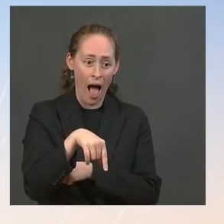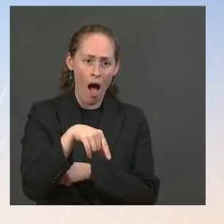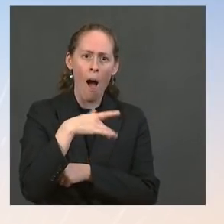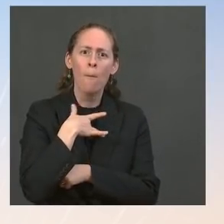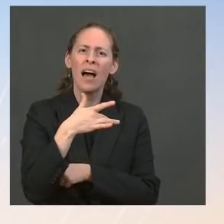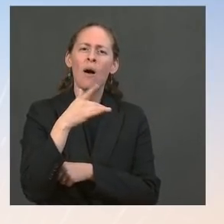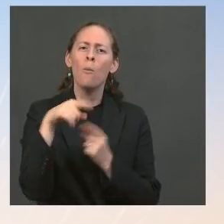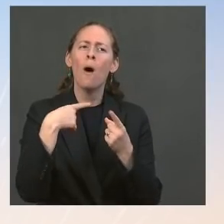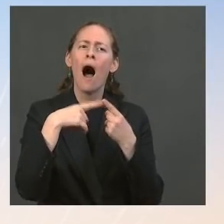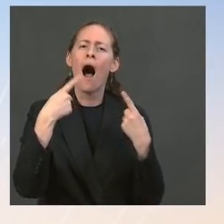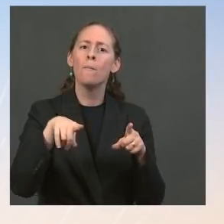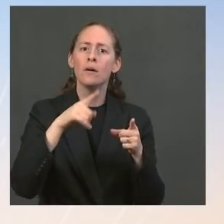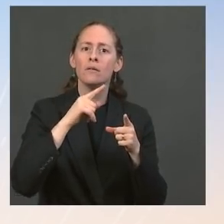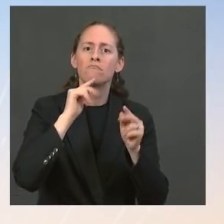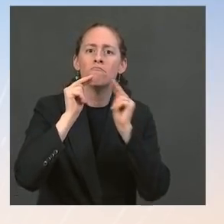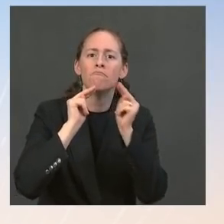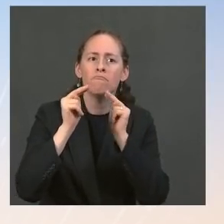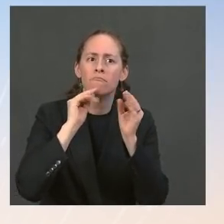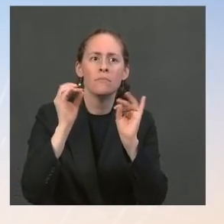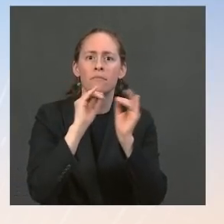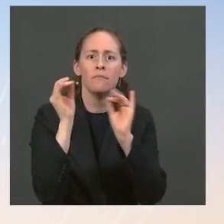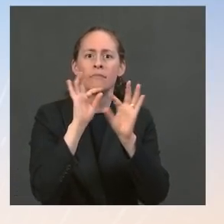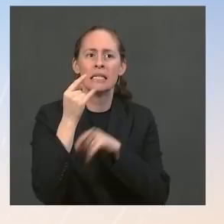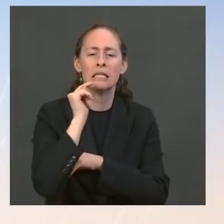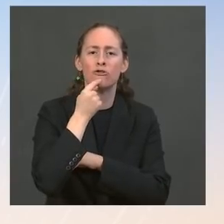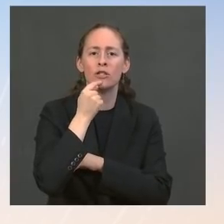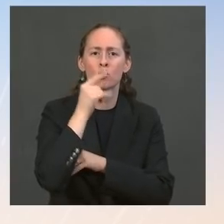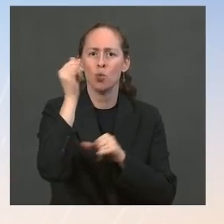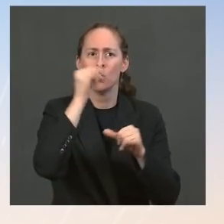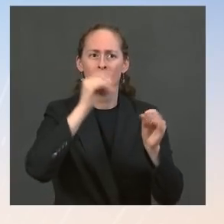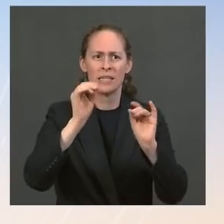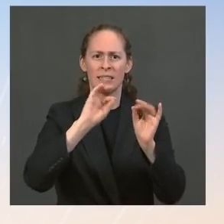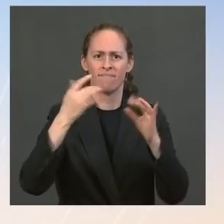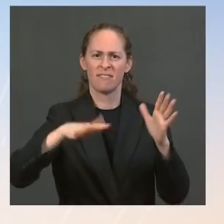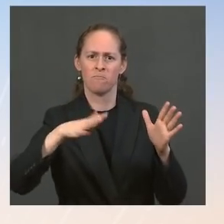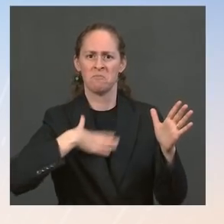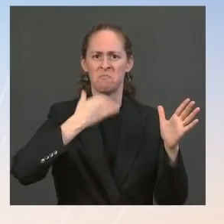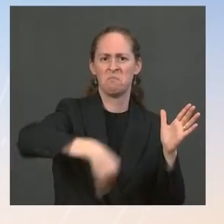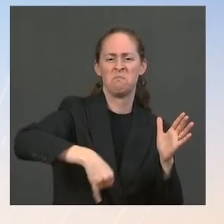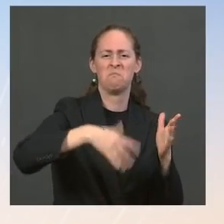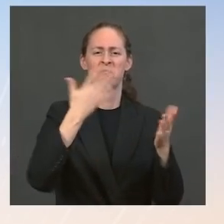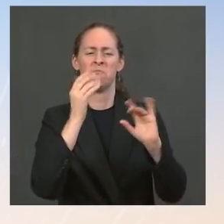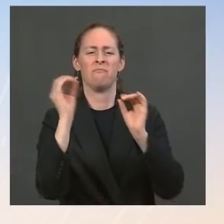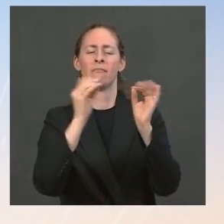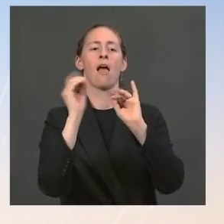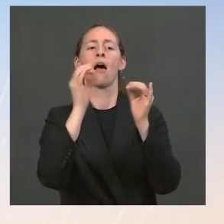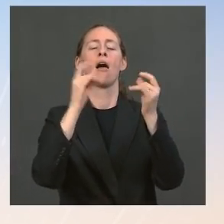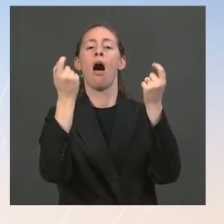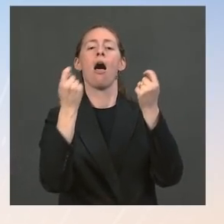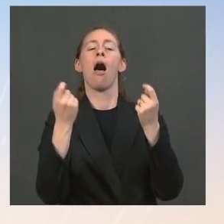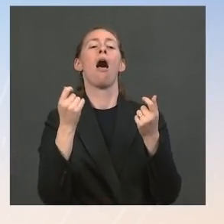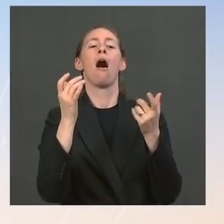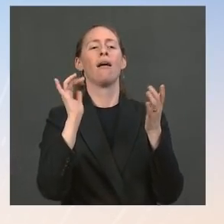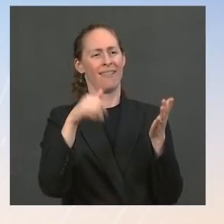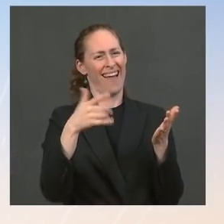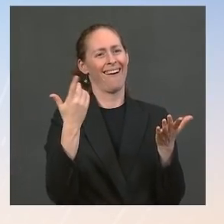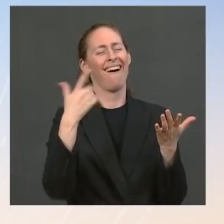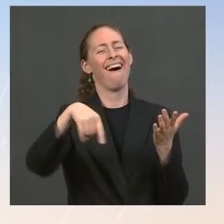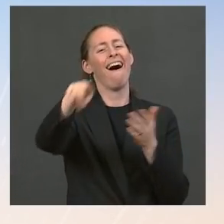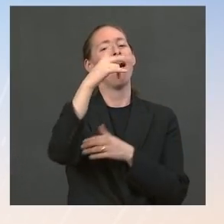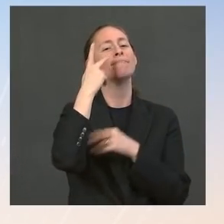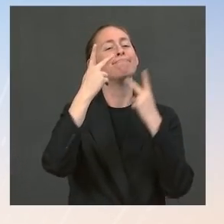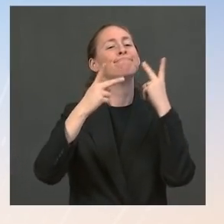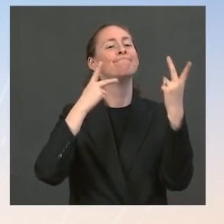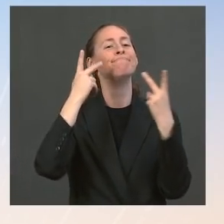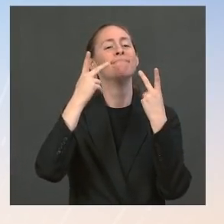get serious. That's when people start putting down bottom lines of where they stand. You've seen some people do that publicly. A lot more of it happens